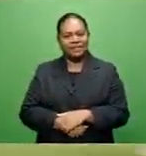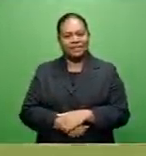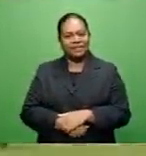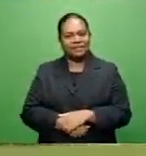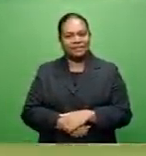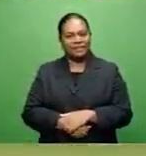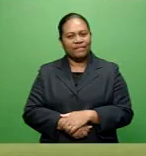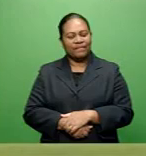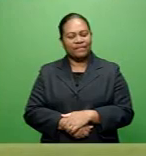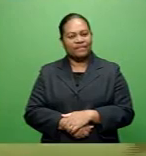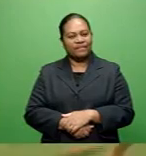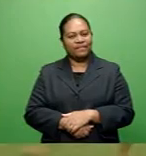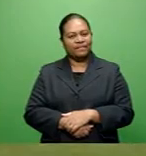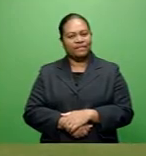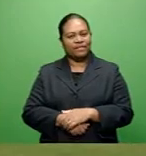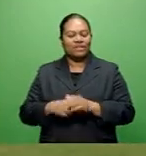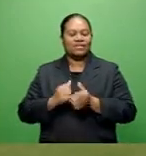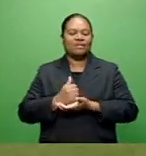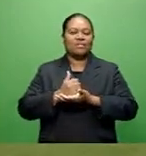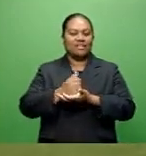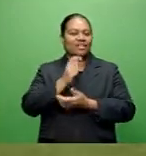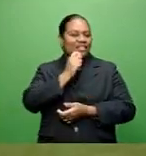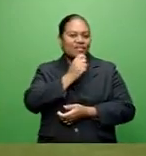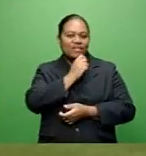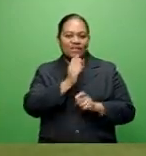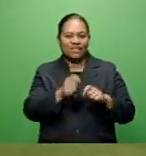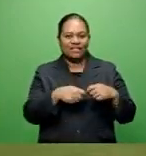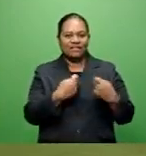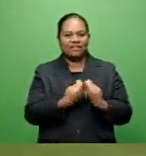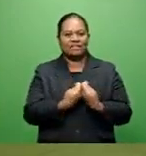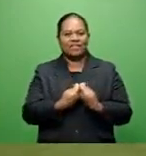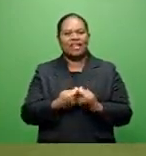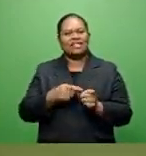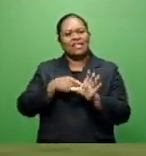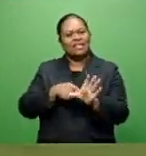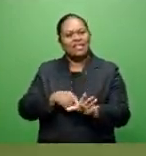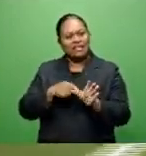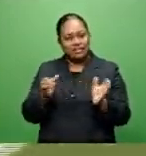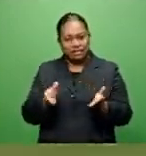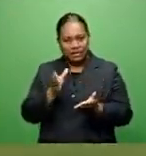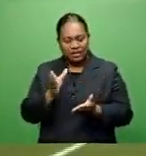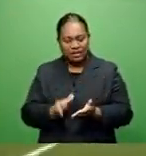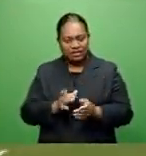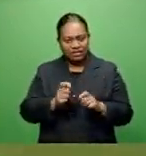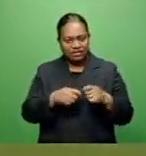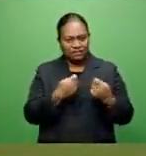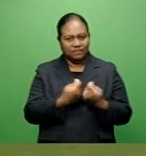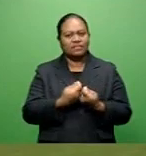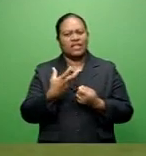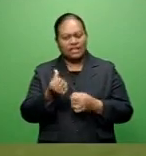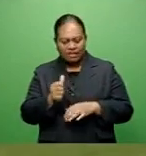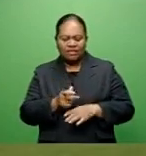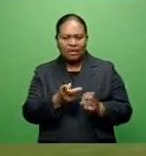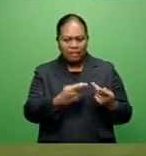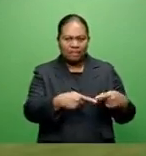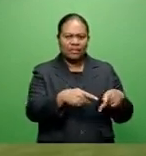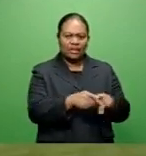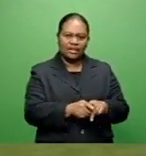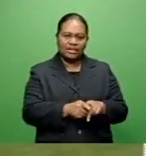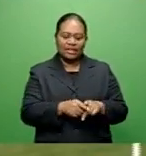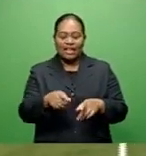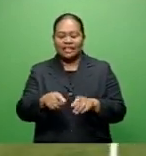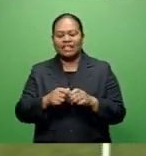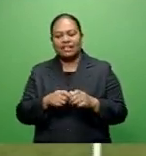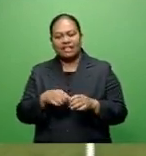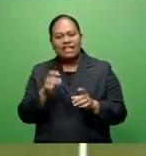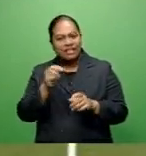to support the Taviuni team. Youngest player William Mengolea says there are some areas the team needs to work